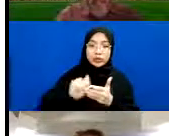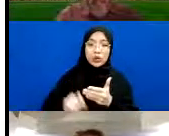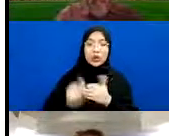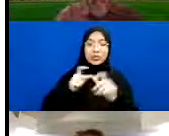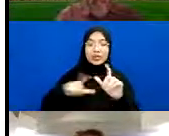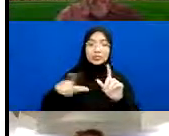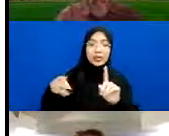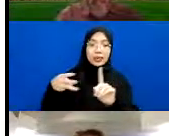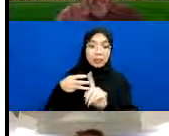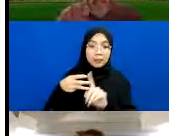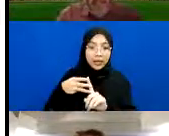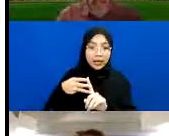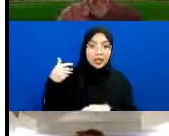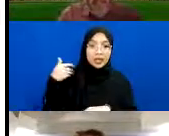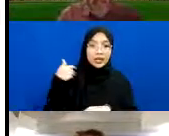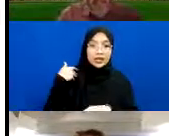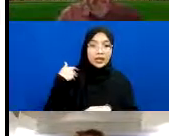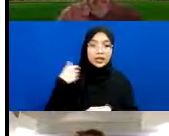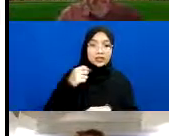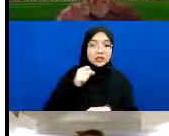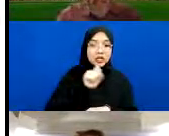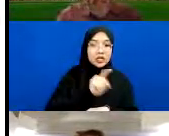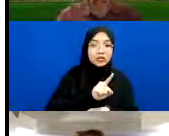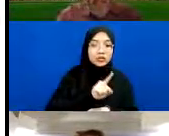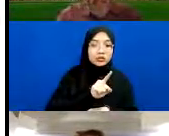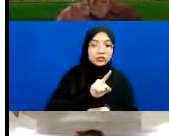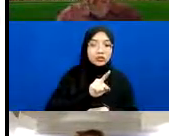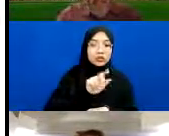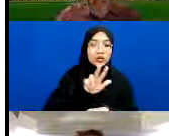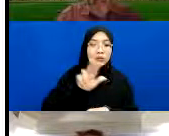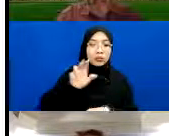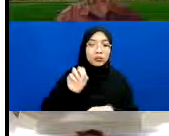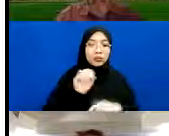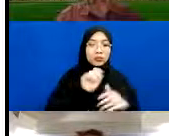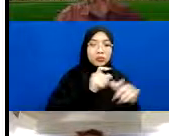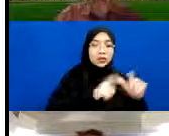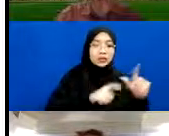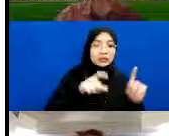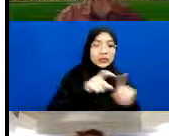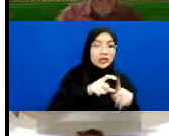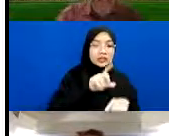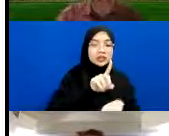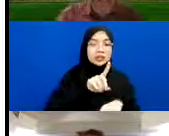and diversity of children with disability is said to be lacking. Most of these institutions only use